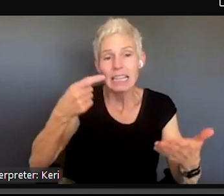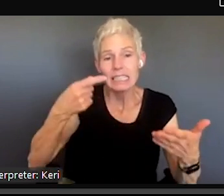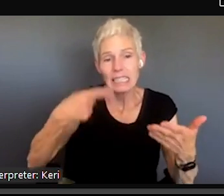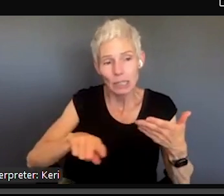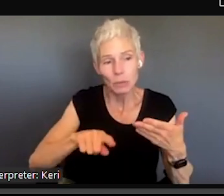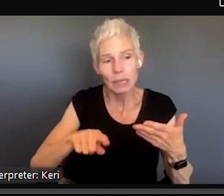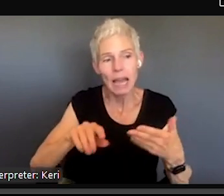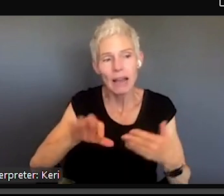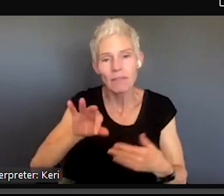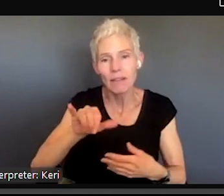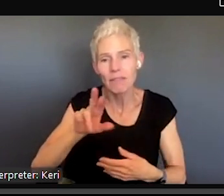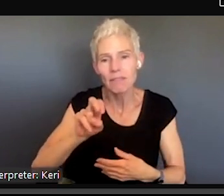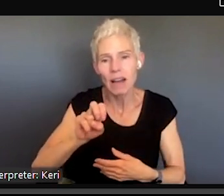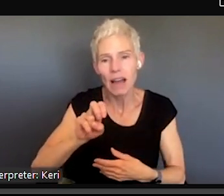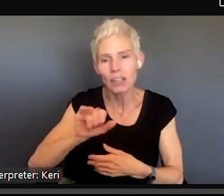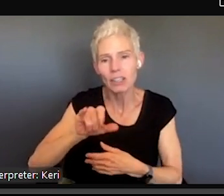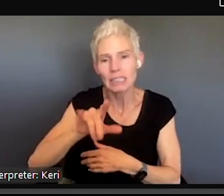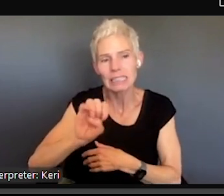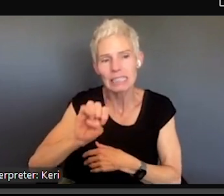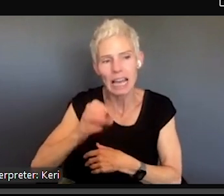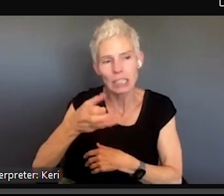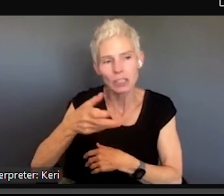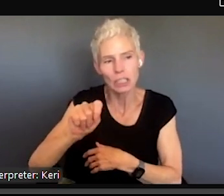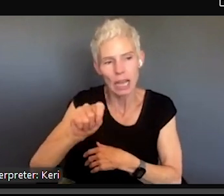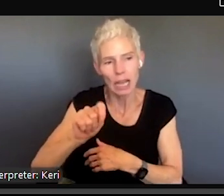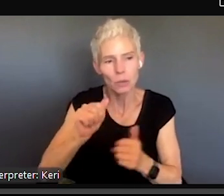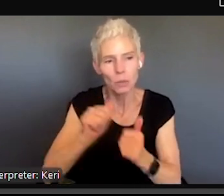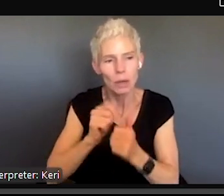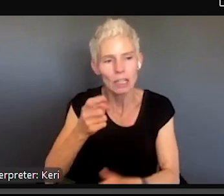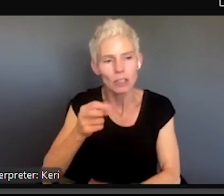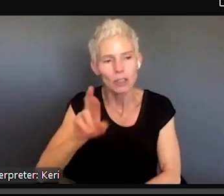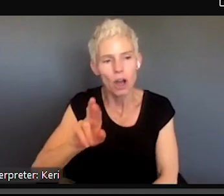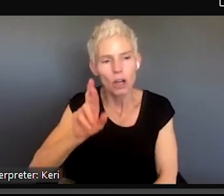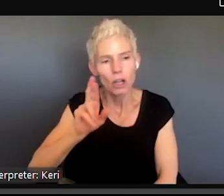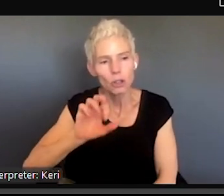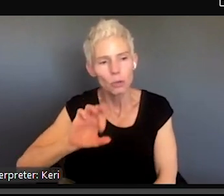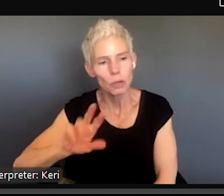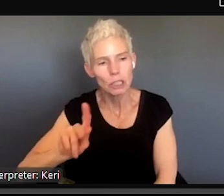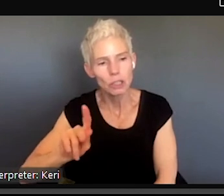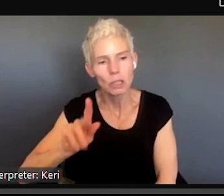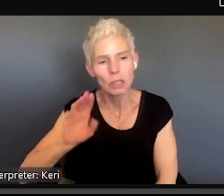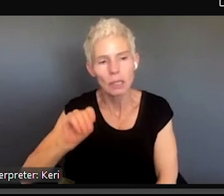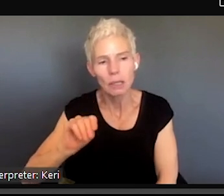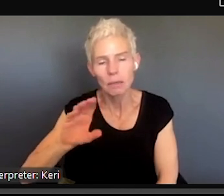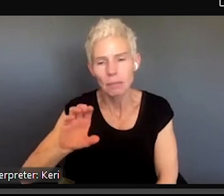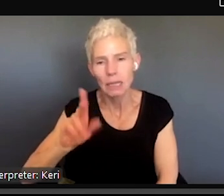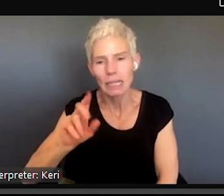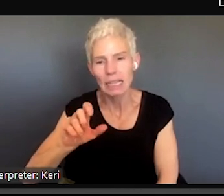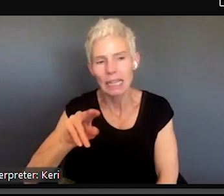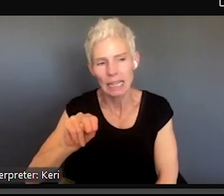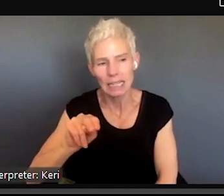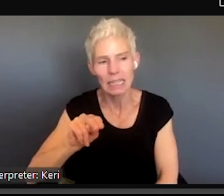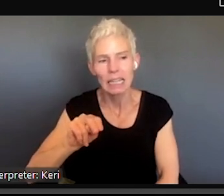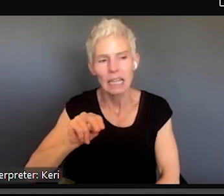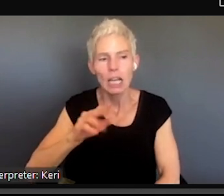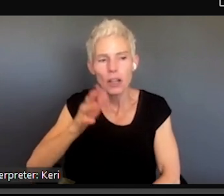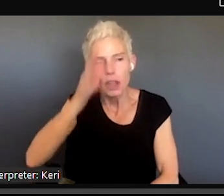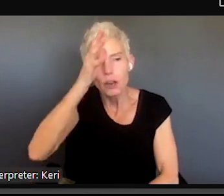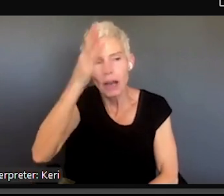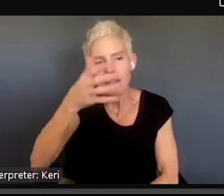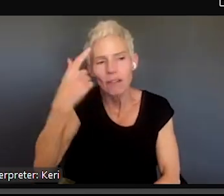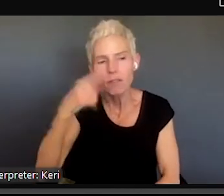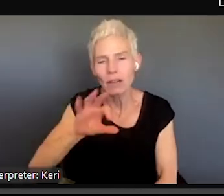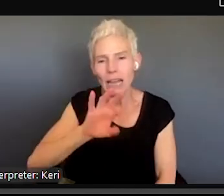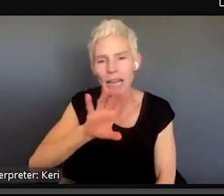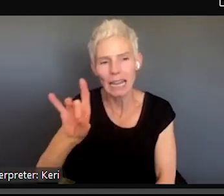a fireside chat with Dr. Richard McKeon, fireside chat with the grandfather of 988 and crisis care. Definitely tune in for